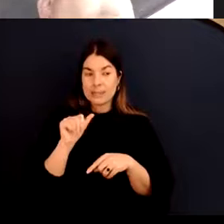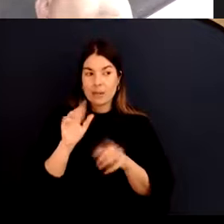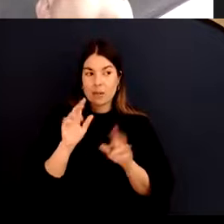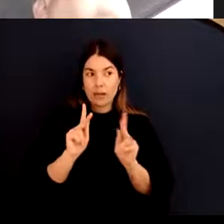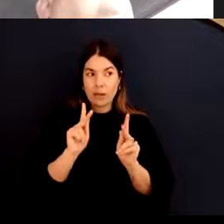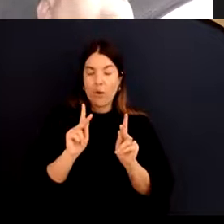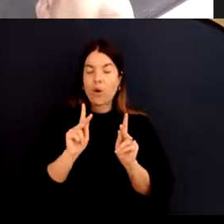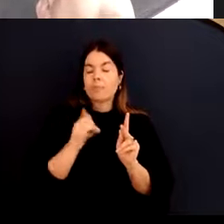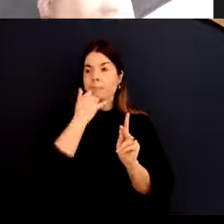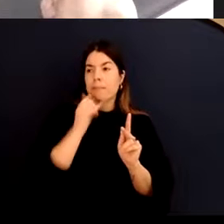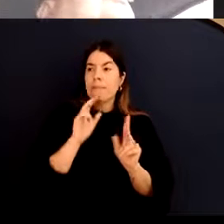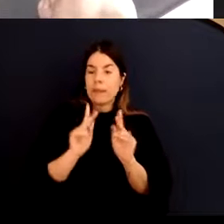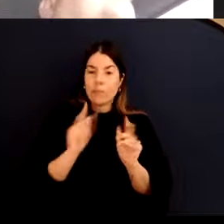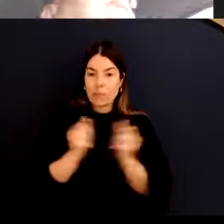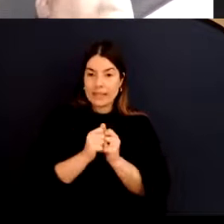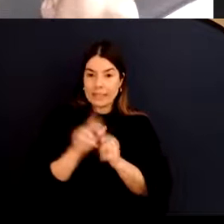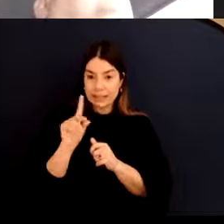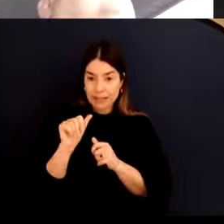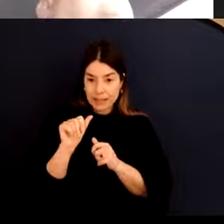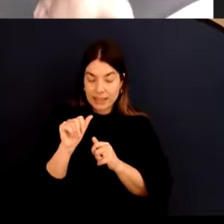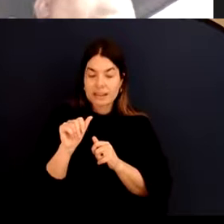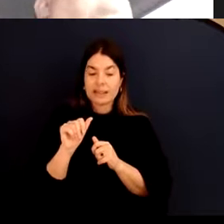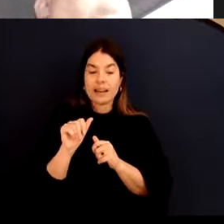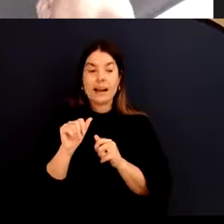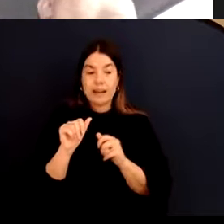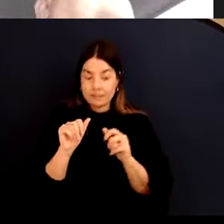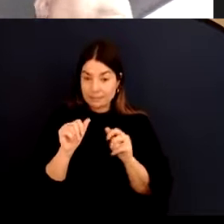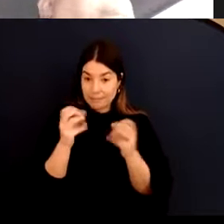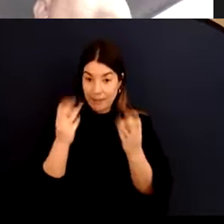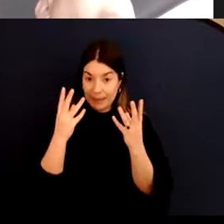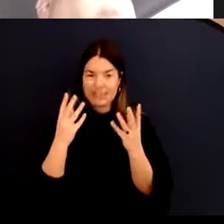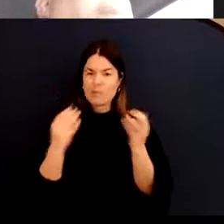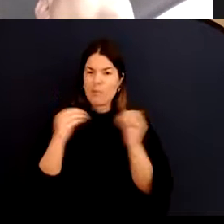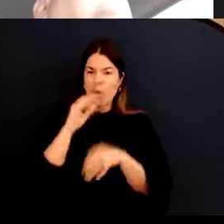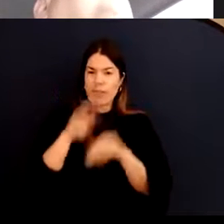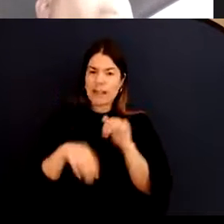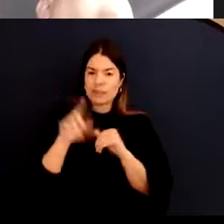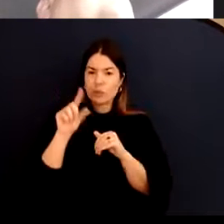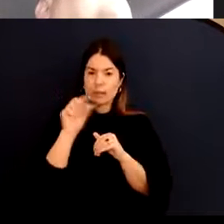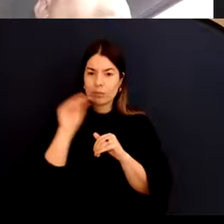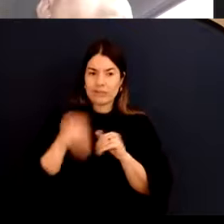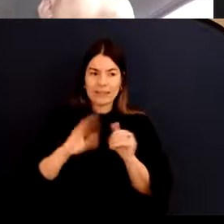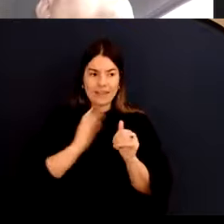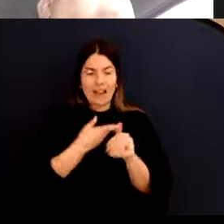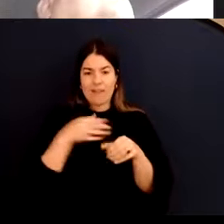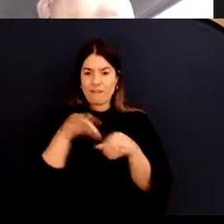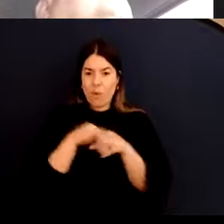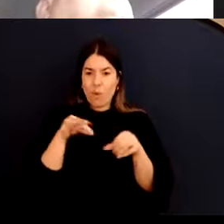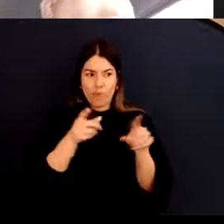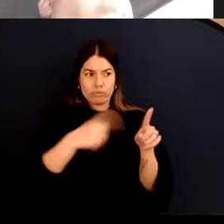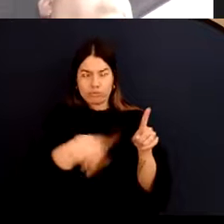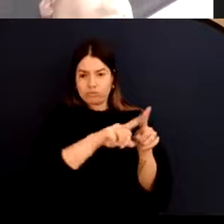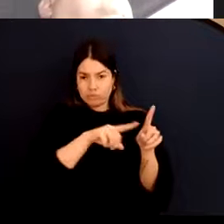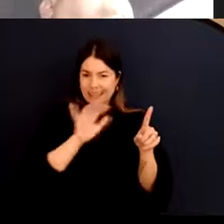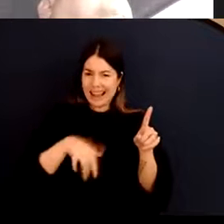persons with disabilities make up more than 20% of our voter base. And we should pay attention and allow